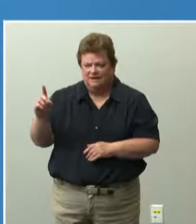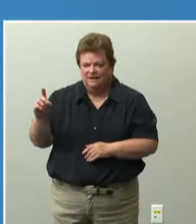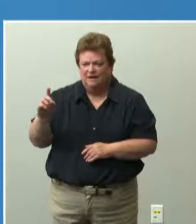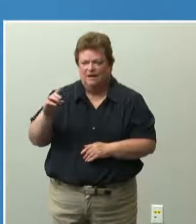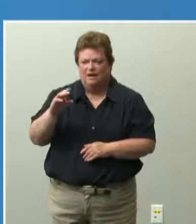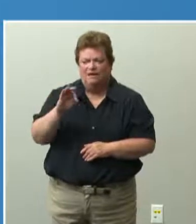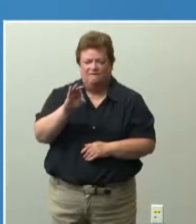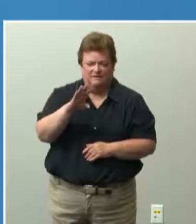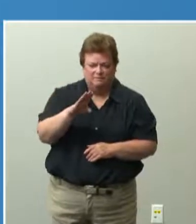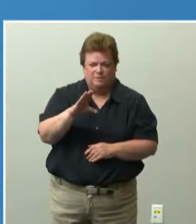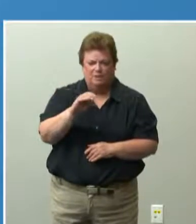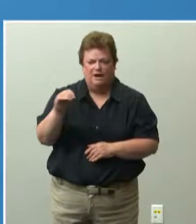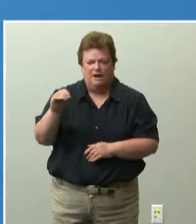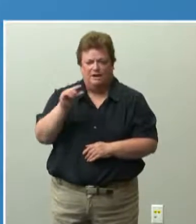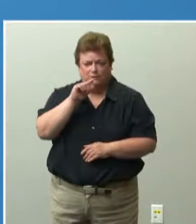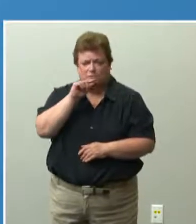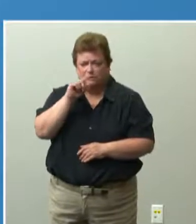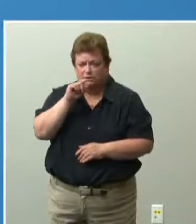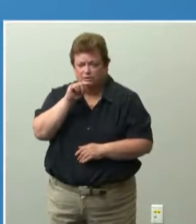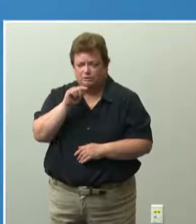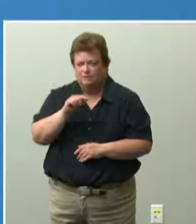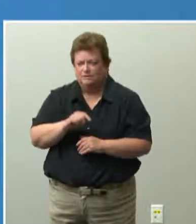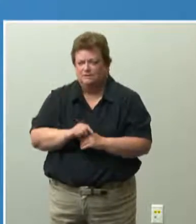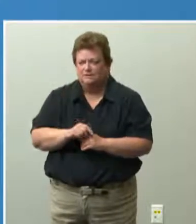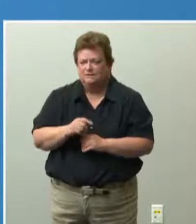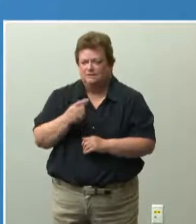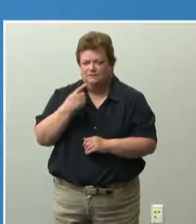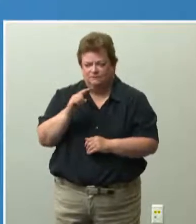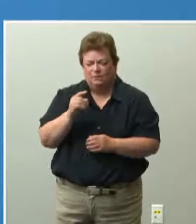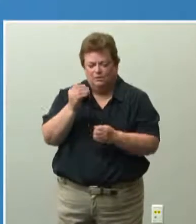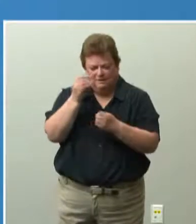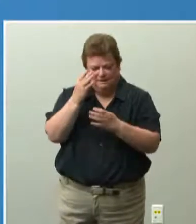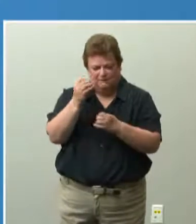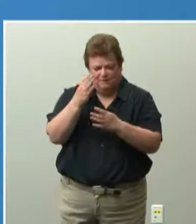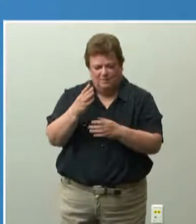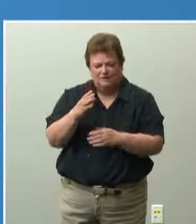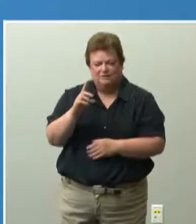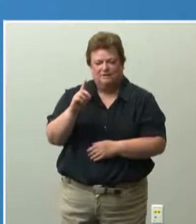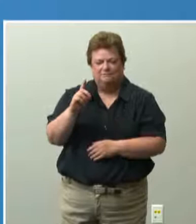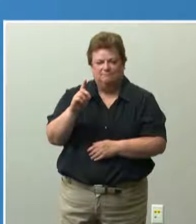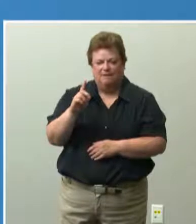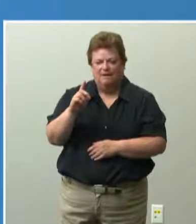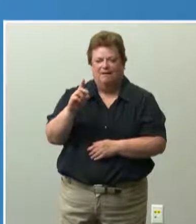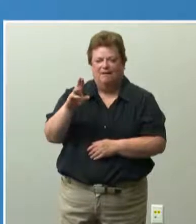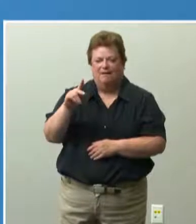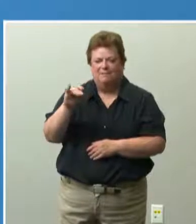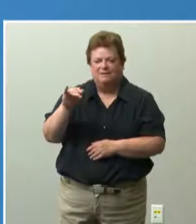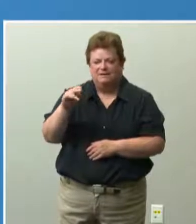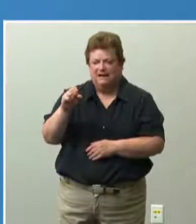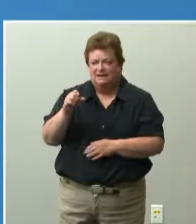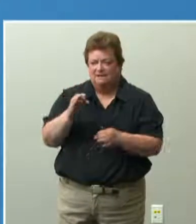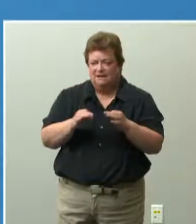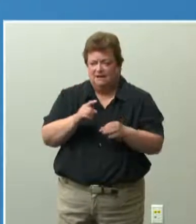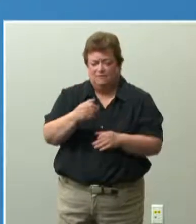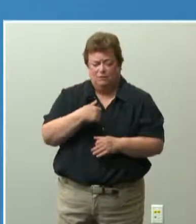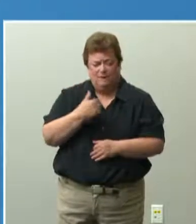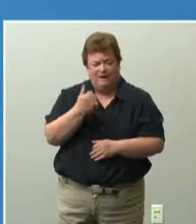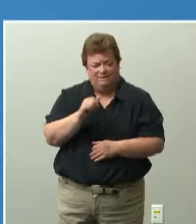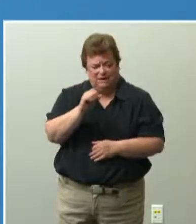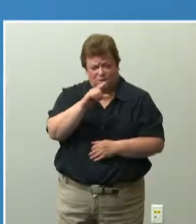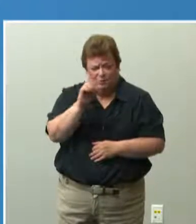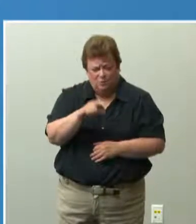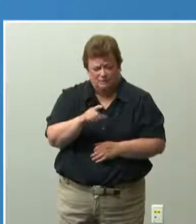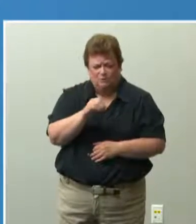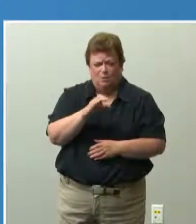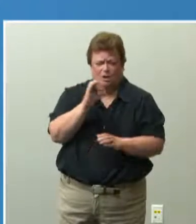Facebook for COVID-19 information and updates. And if you have COVID-19 questions or if